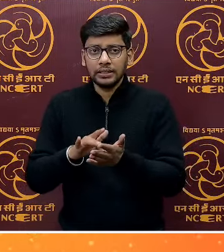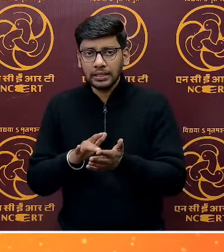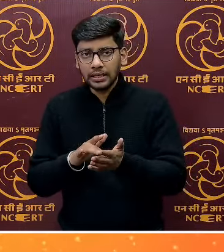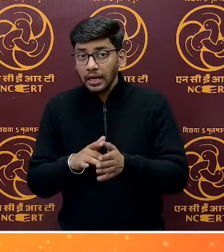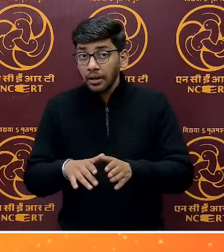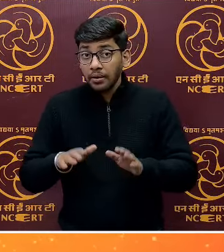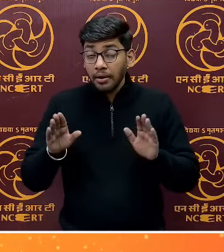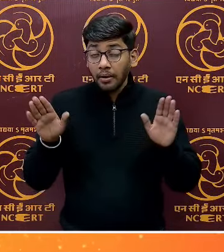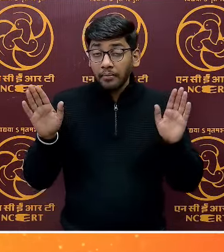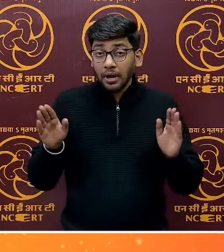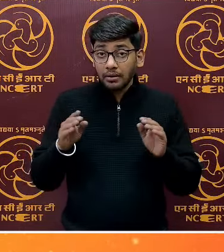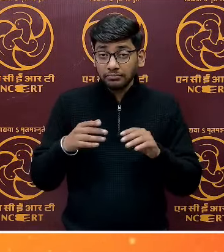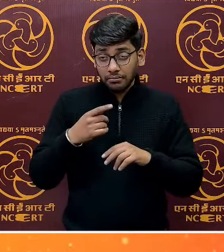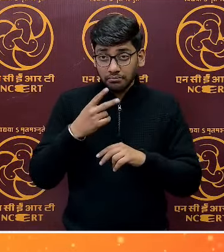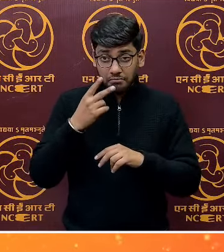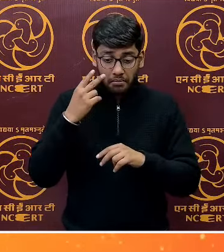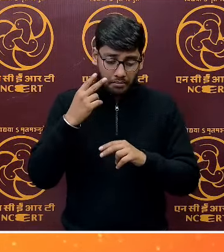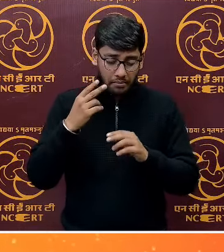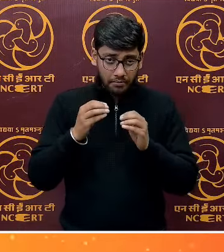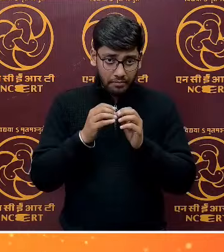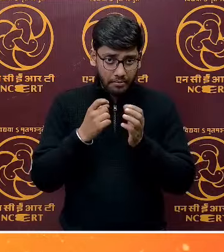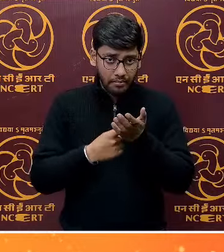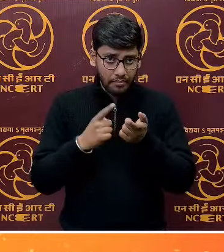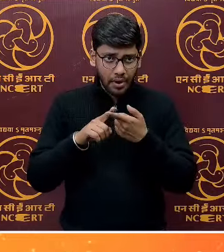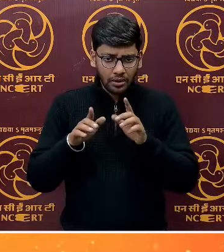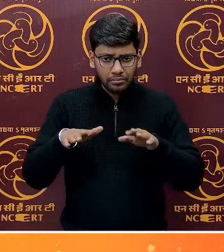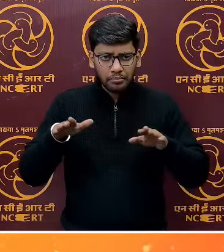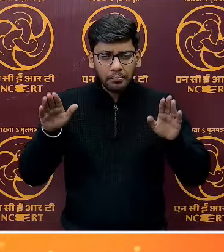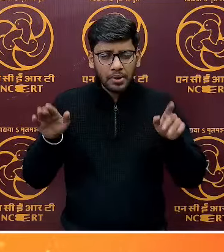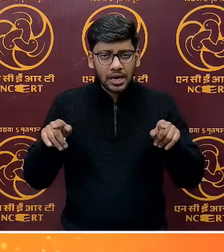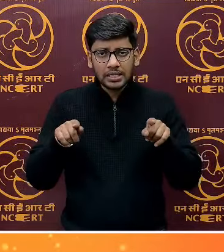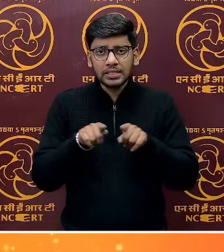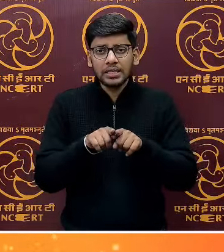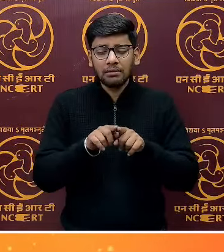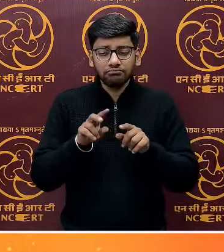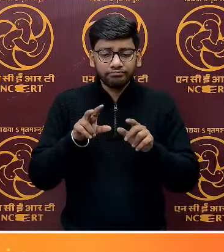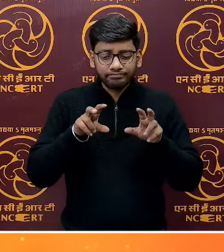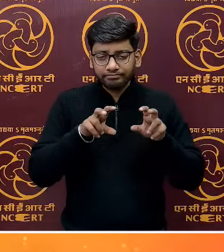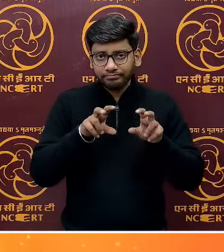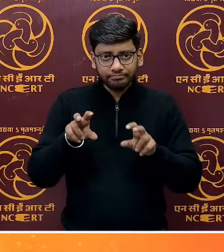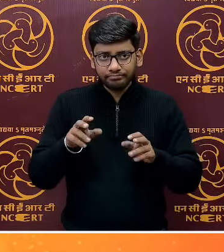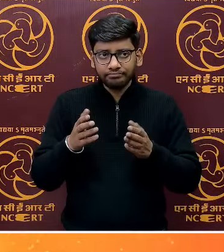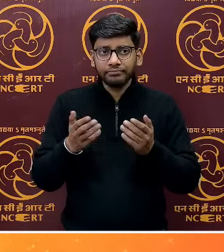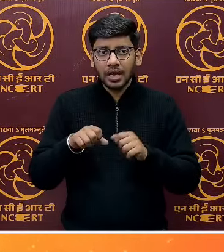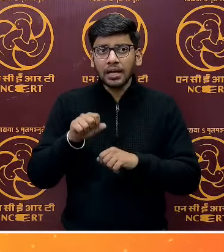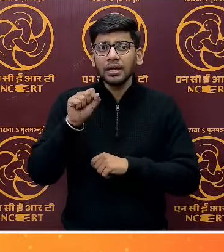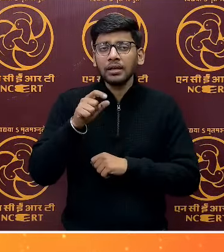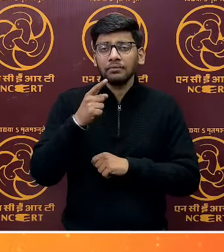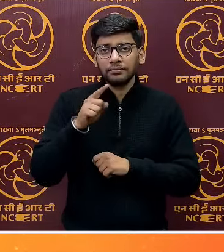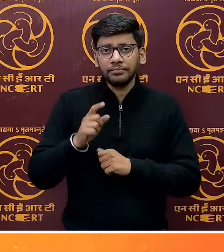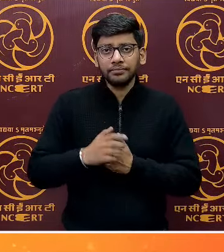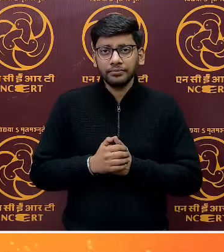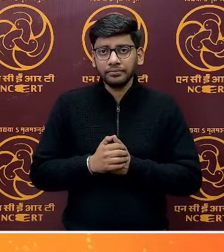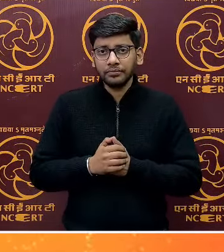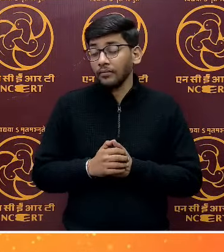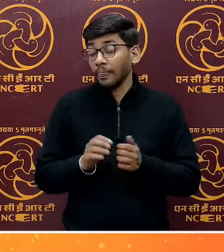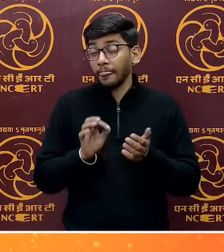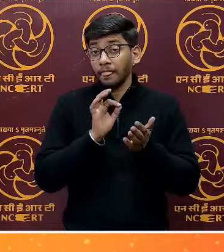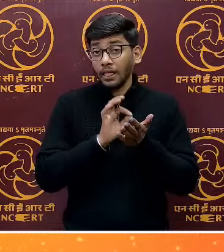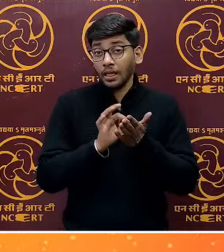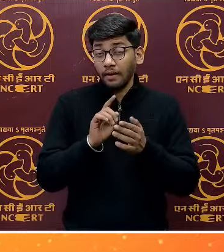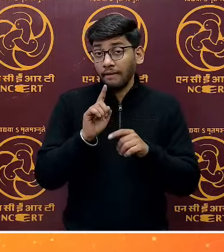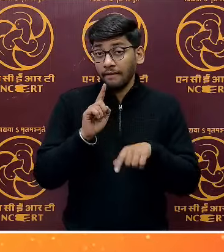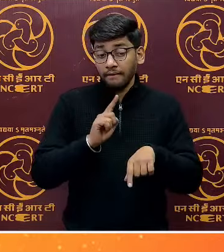eye view, you know, our perspective from the top position. Very true. Okay, let's read the poem